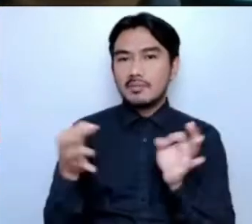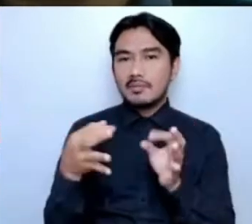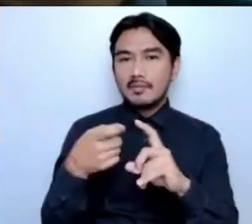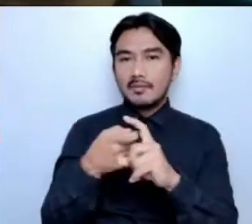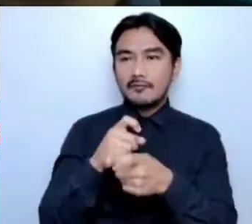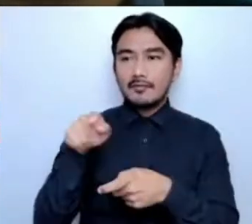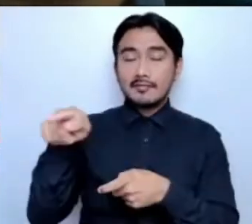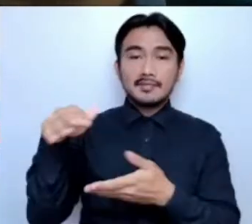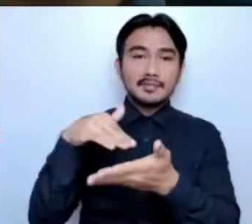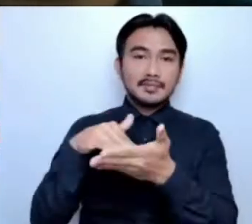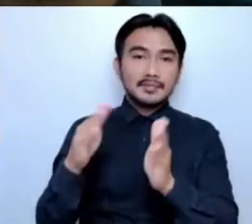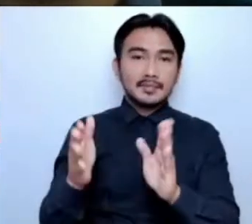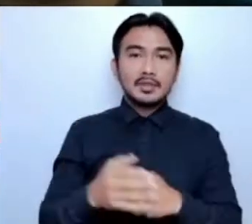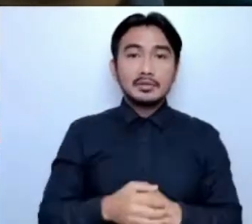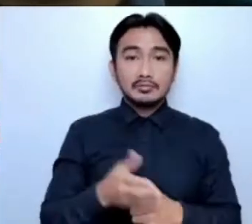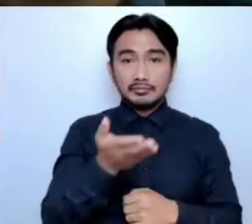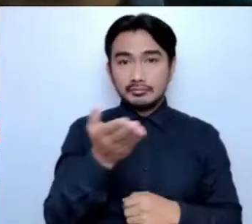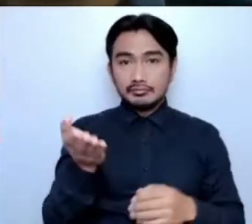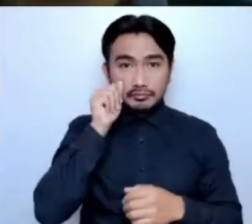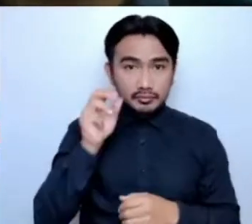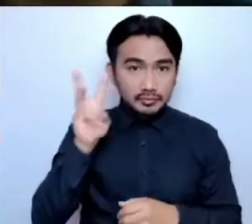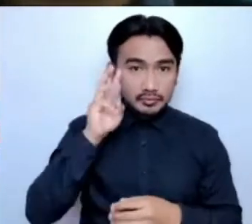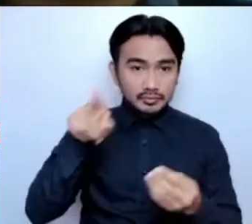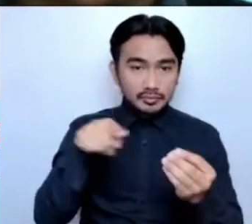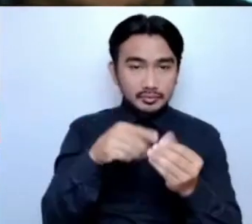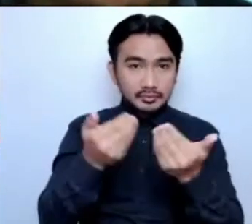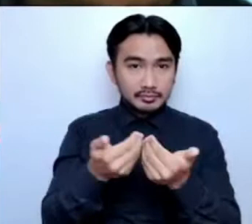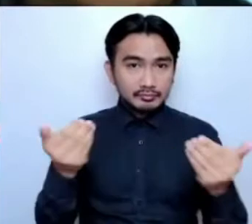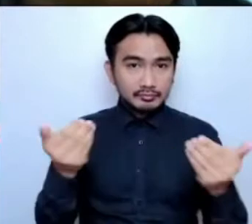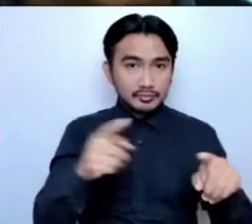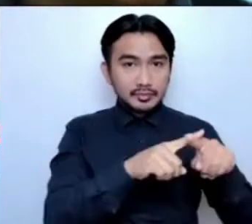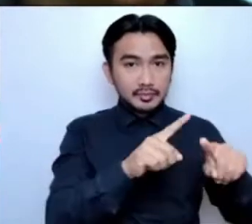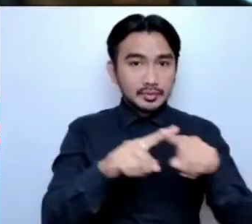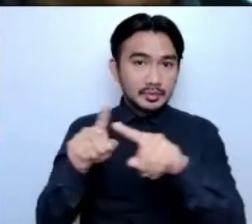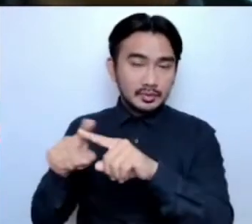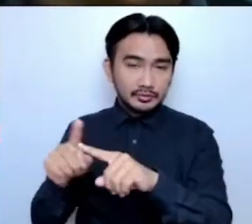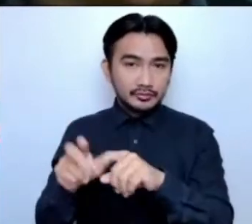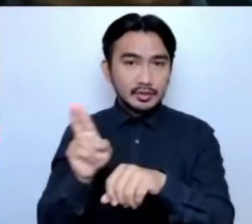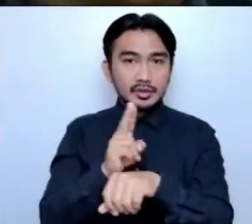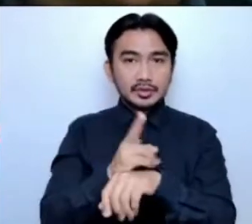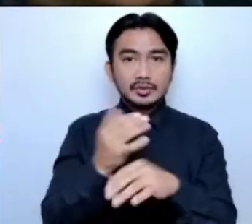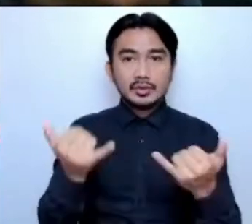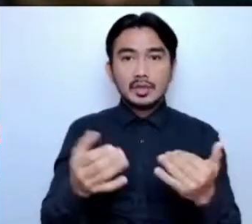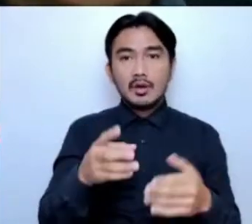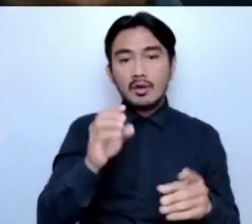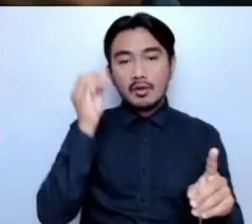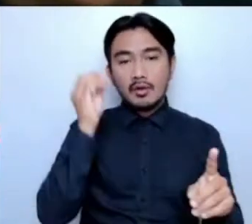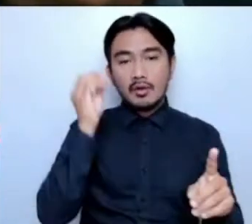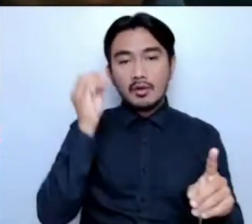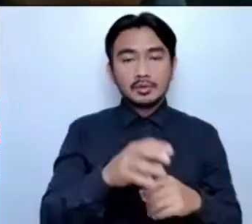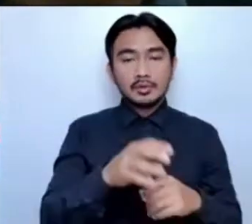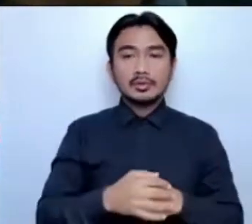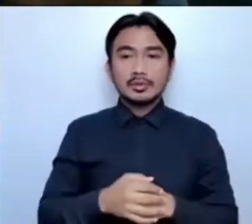the differences in the performance indicators for this objective. Objective 8 applied a range of successful